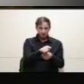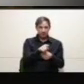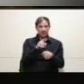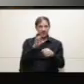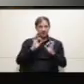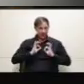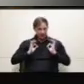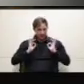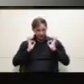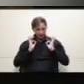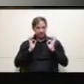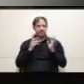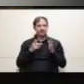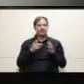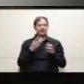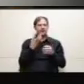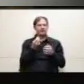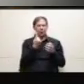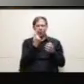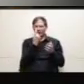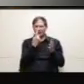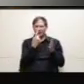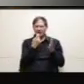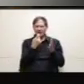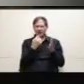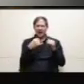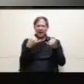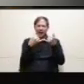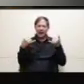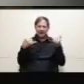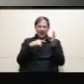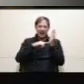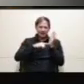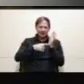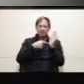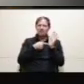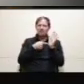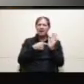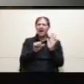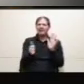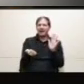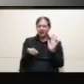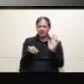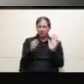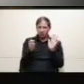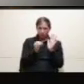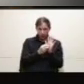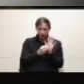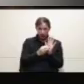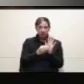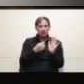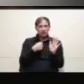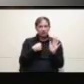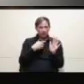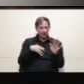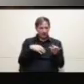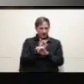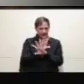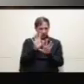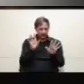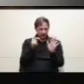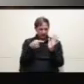Mayor, and there's an item there, there's a line item there as other that you put there. So I want clarity